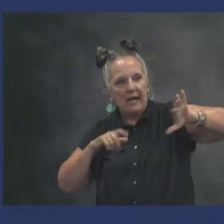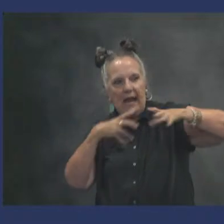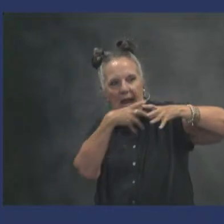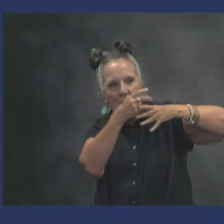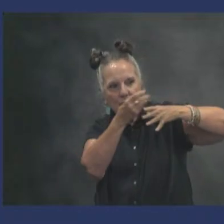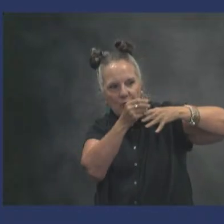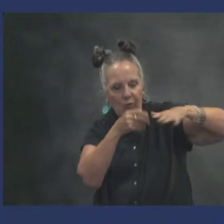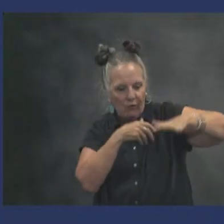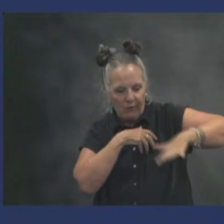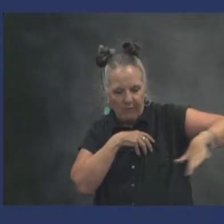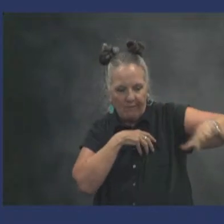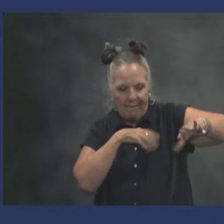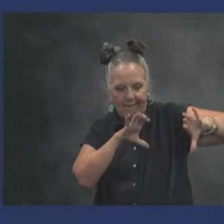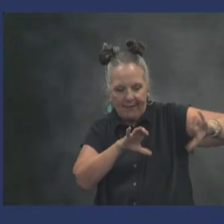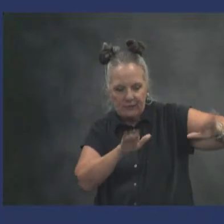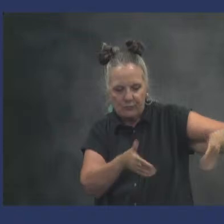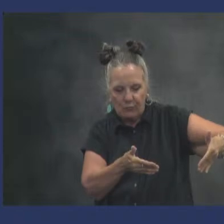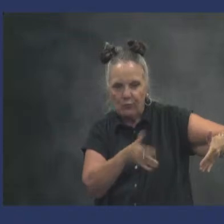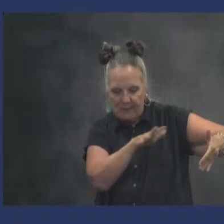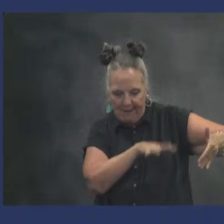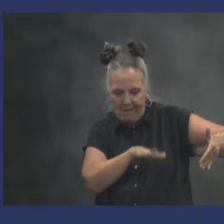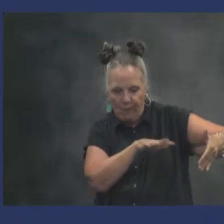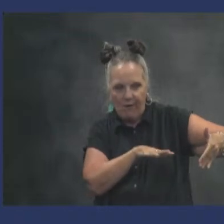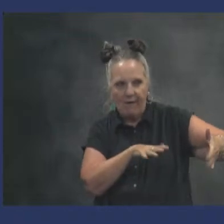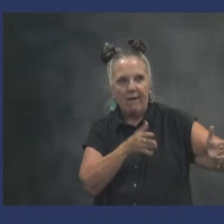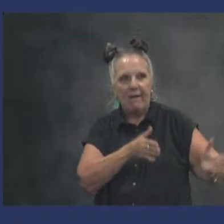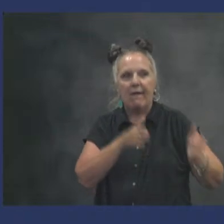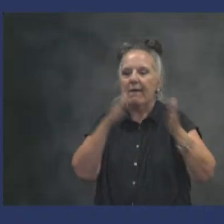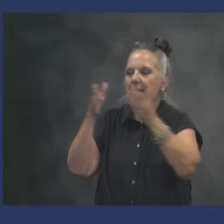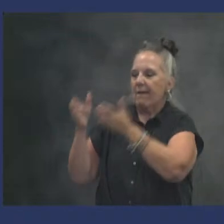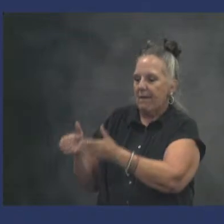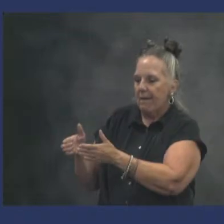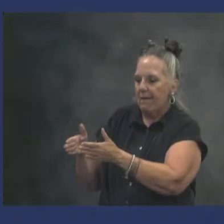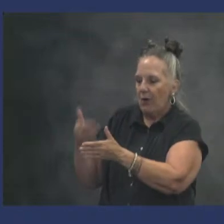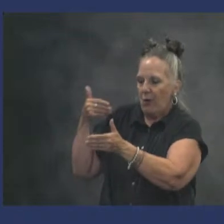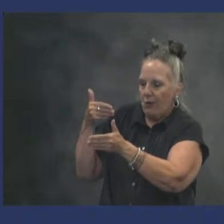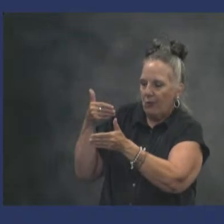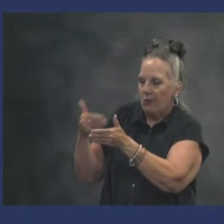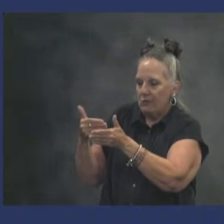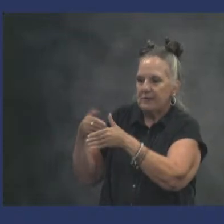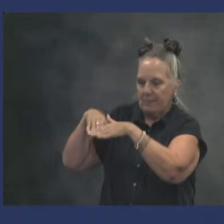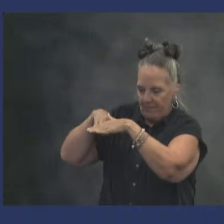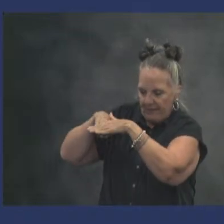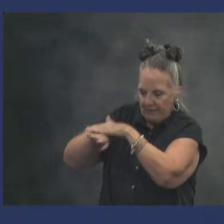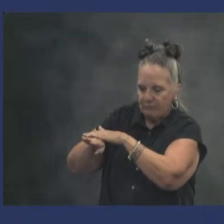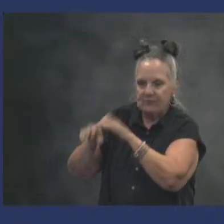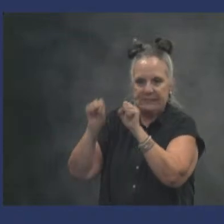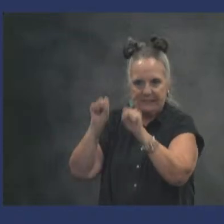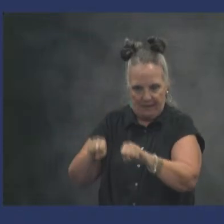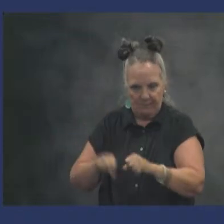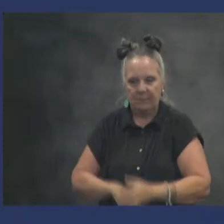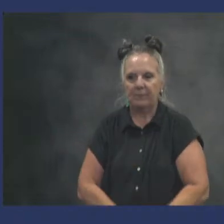outdoor classroom area we have between the classroom wings, and then a close-up of the main entrance.